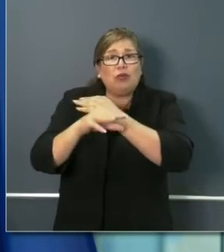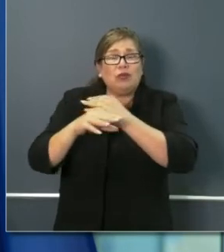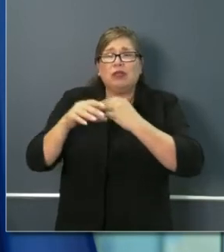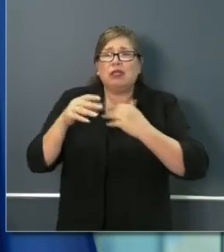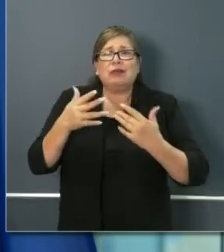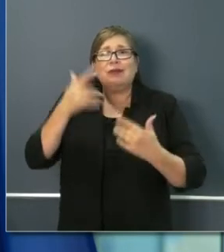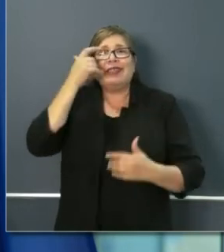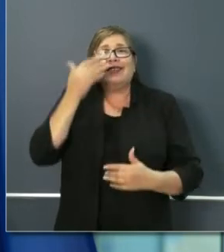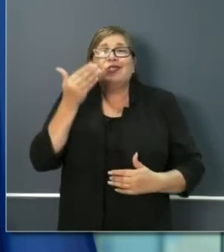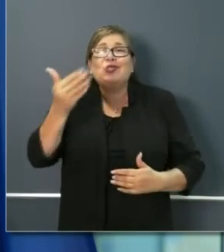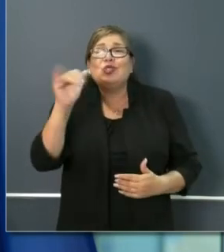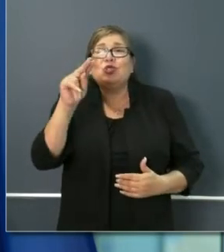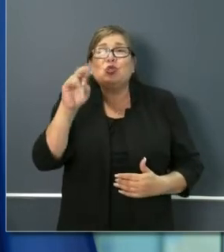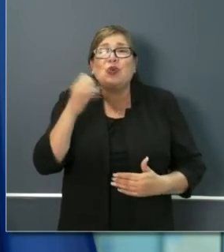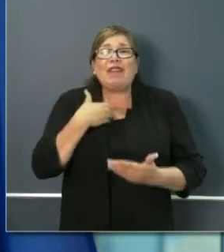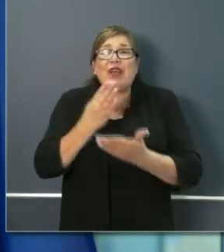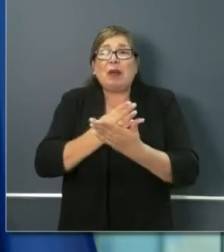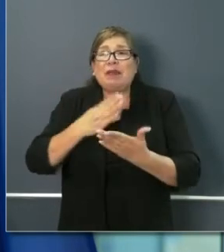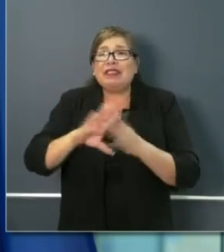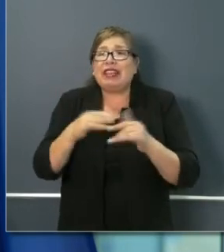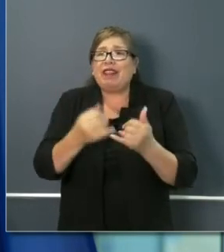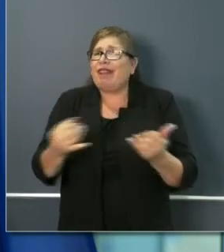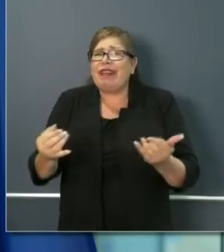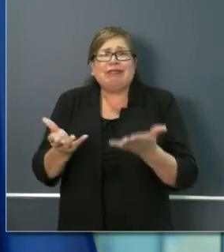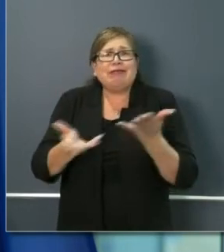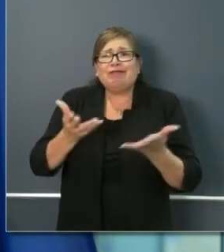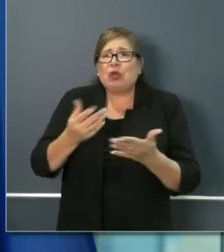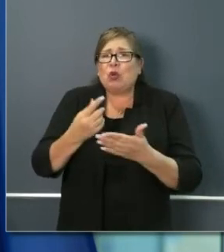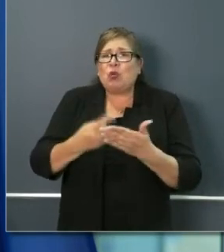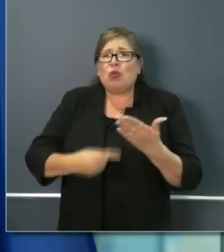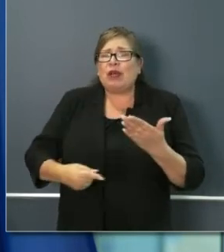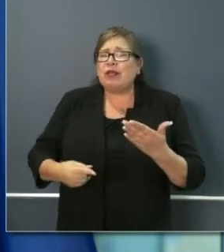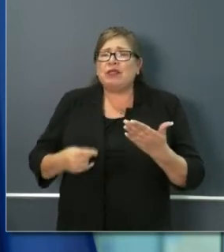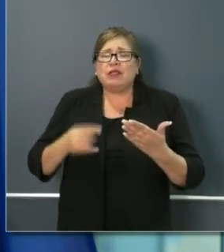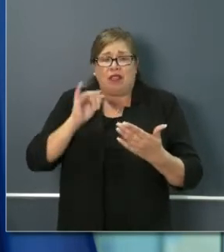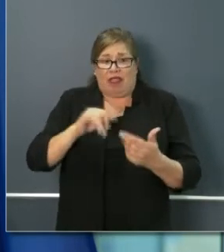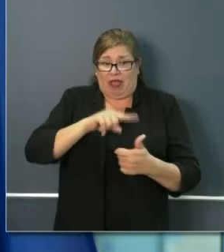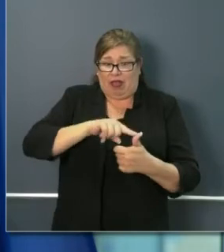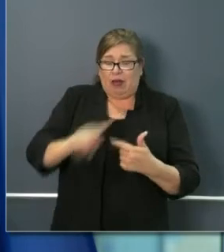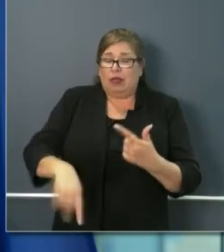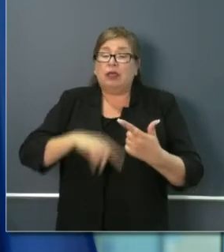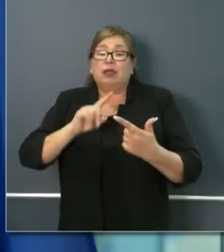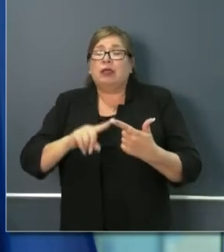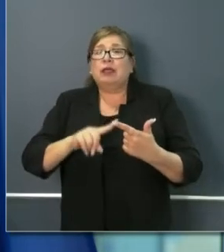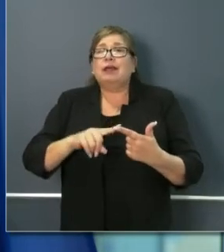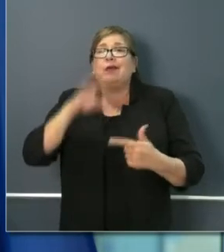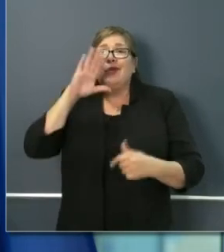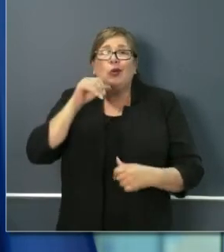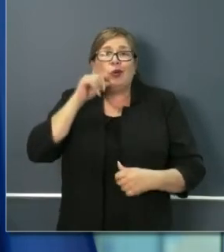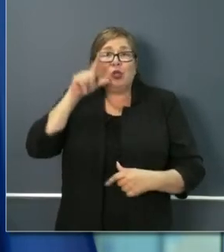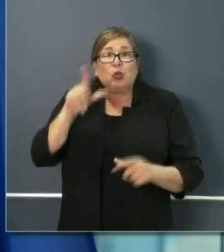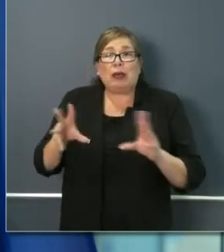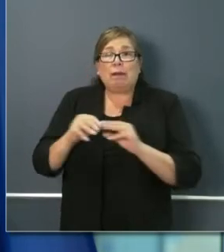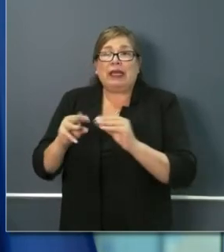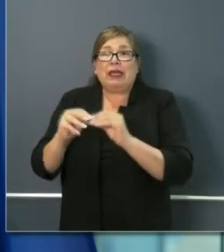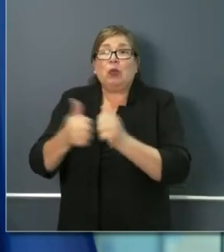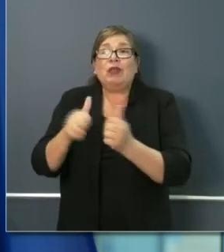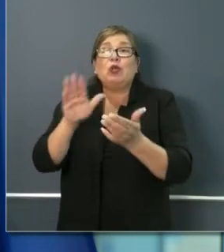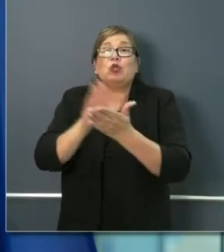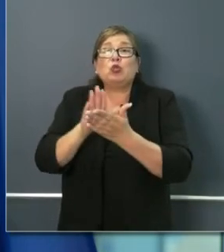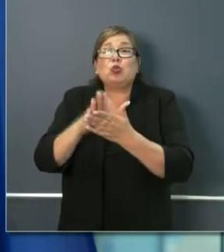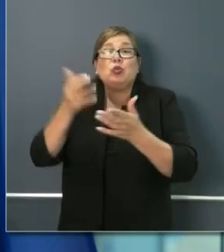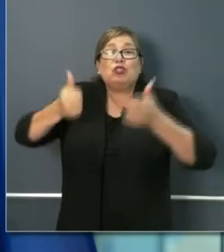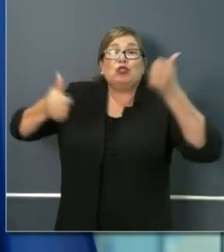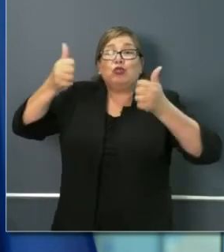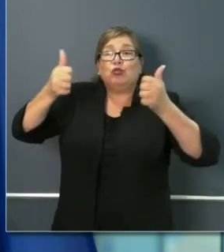also, sorry to double up, but if you could also just provide an update on your meeting with the county superintendents and how the state is doing to make sure that